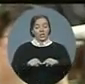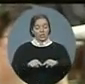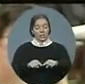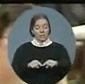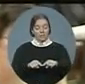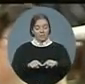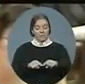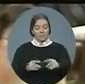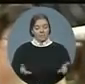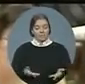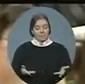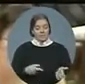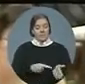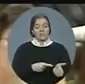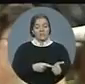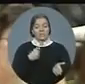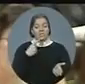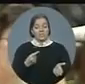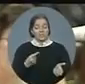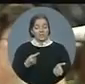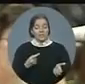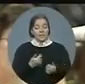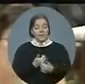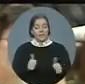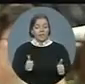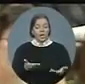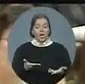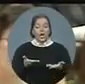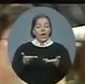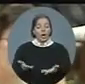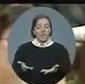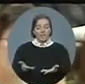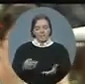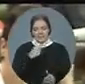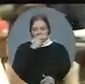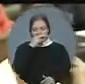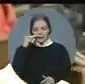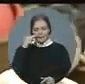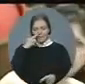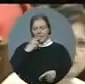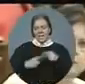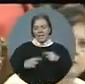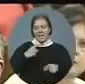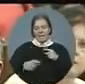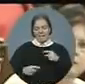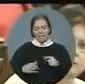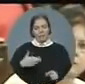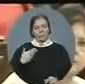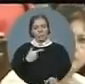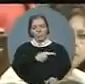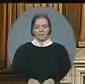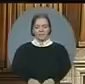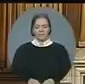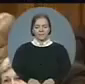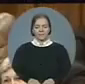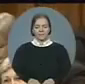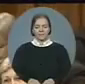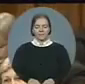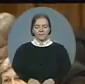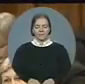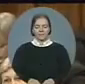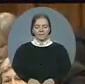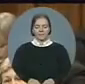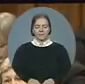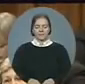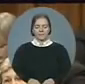crime and misdemeanor. Why did the Prime Minister authorize any offer to be made? The member from